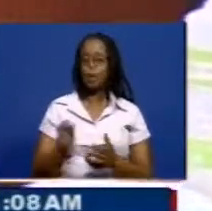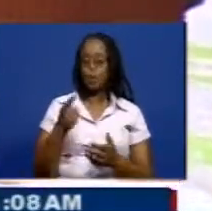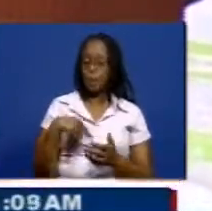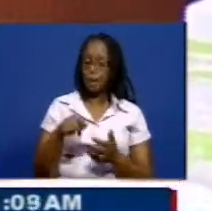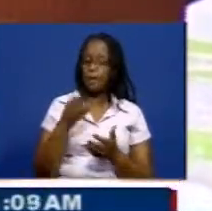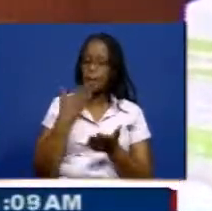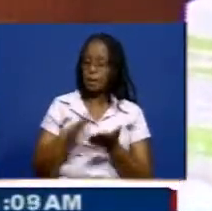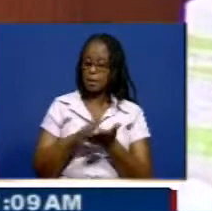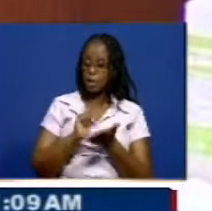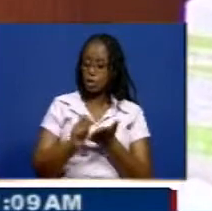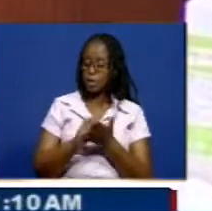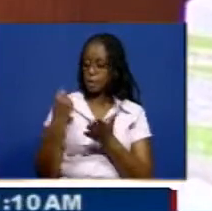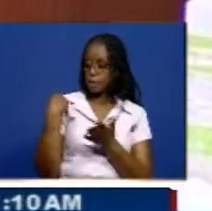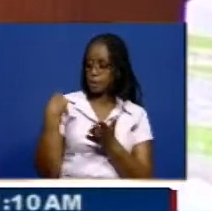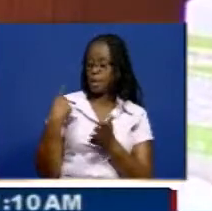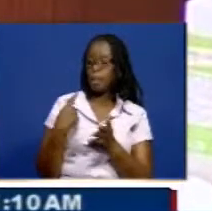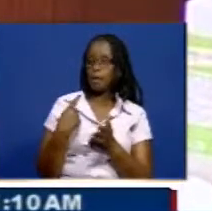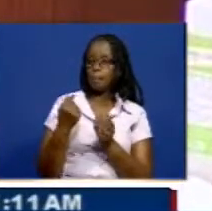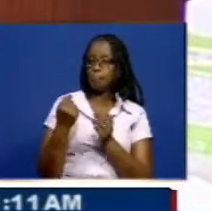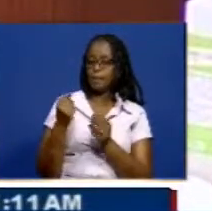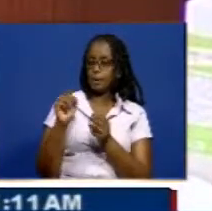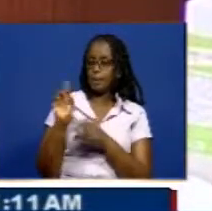yesterday on 11th,